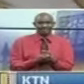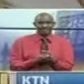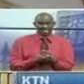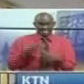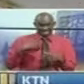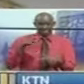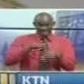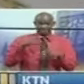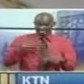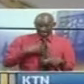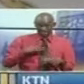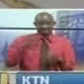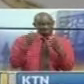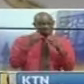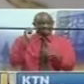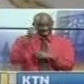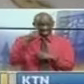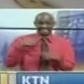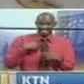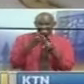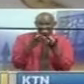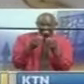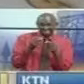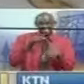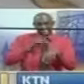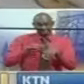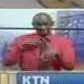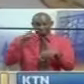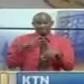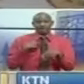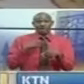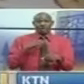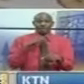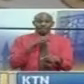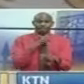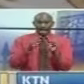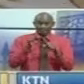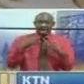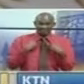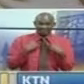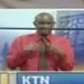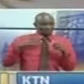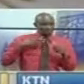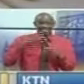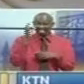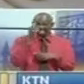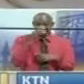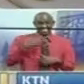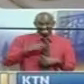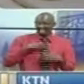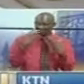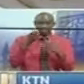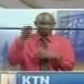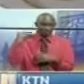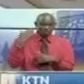In retirement, a number of Kenyans choose to go easy as their economic potential goes down. However, a group of retirees in Nyeri County are defying